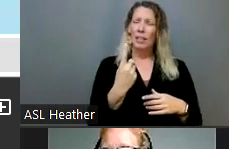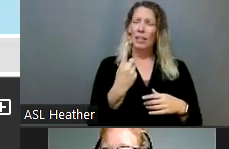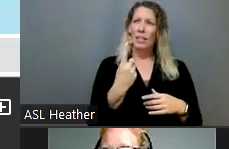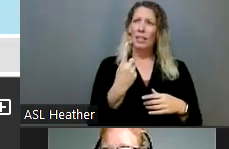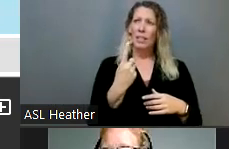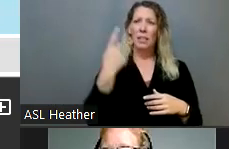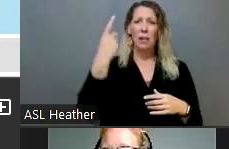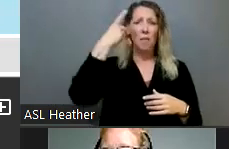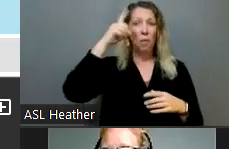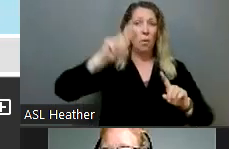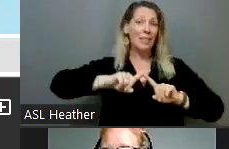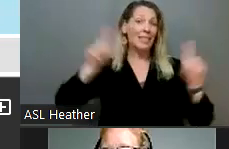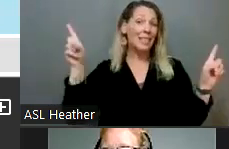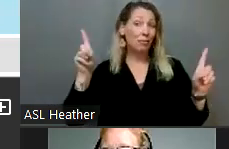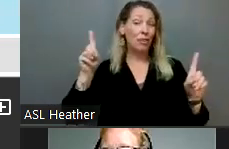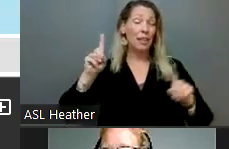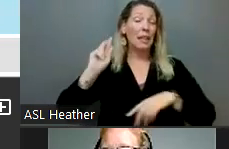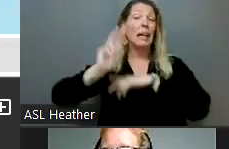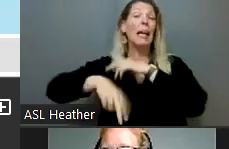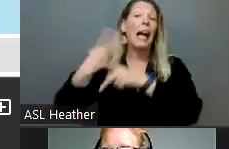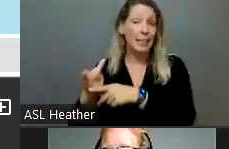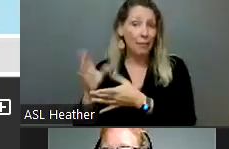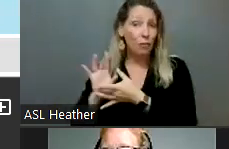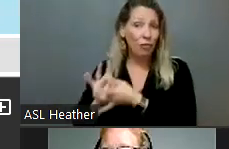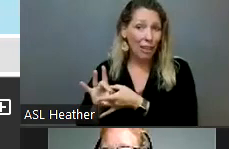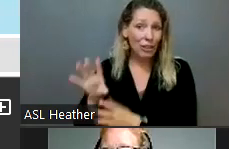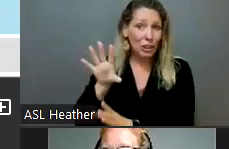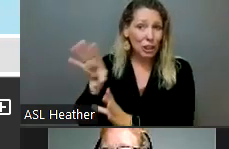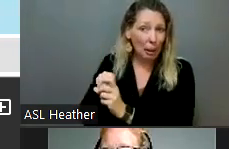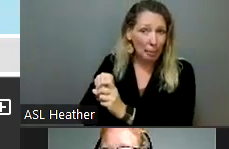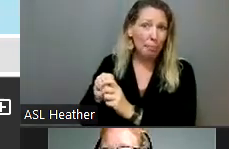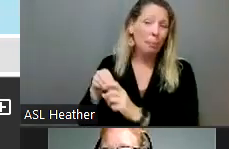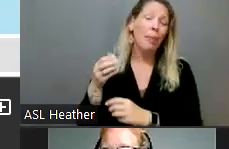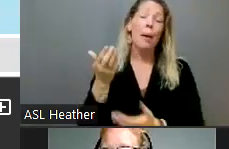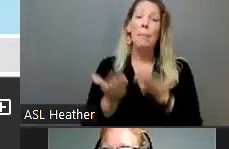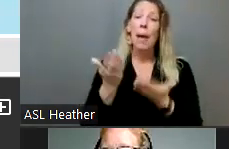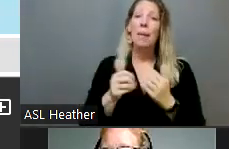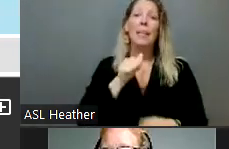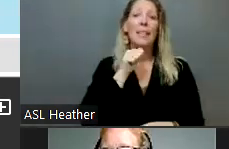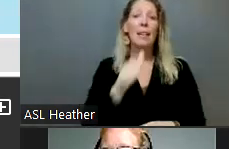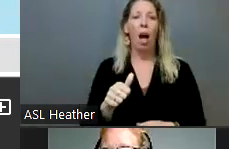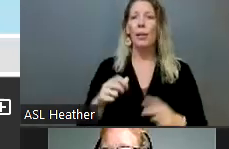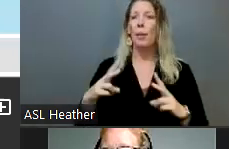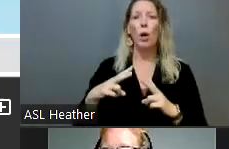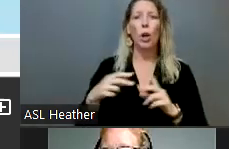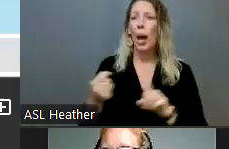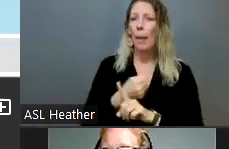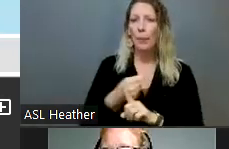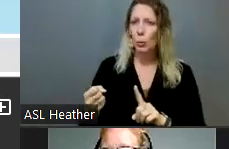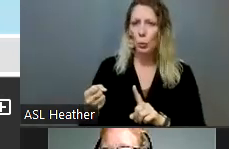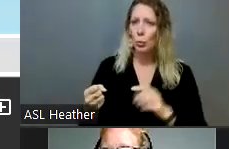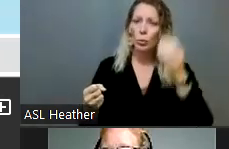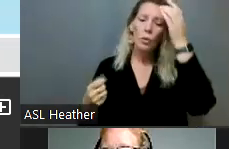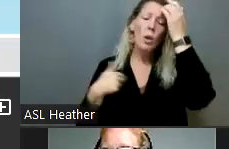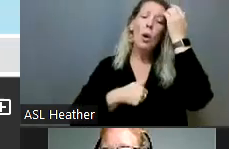may be in different kinds of relationships. We know, or it may not be partner abuse, right? We know